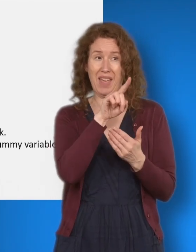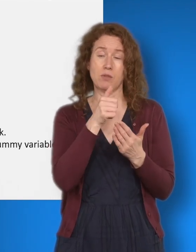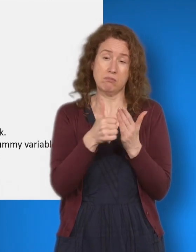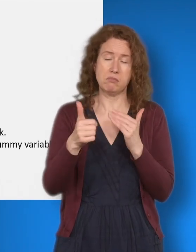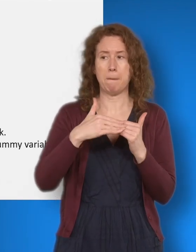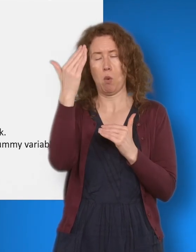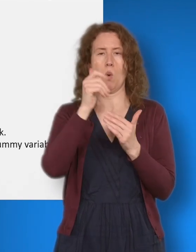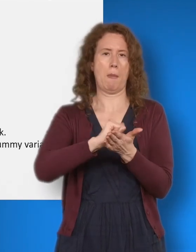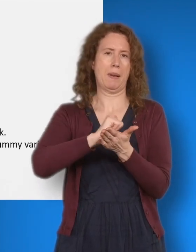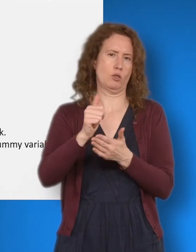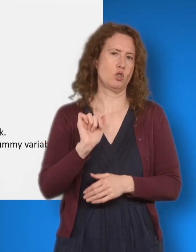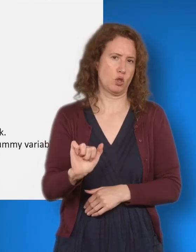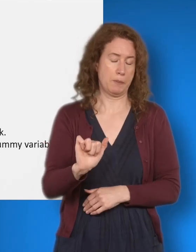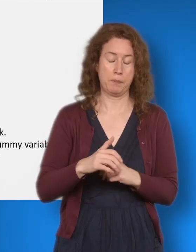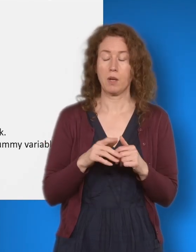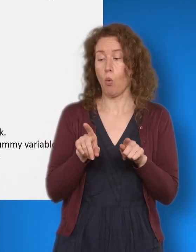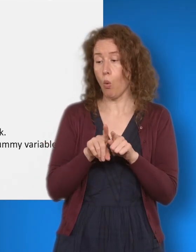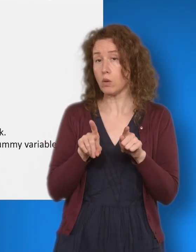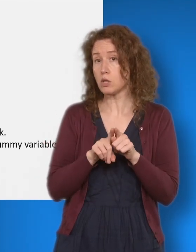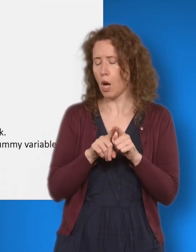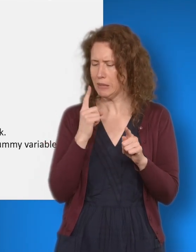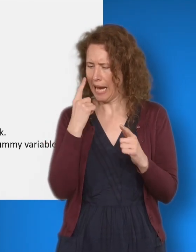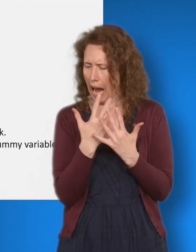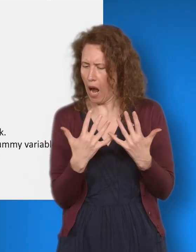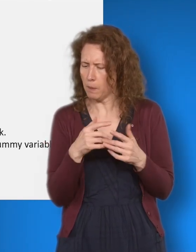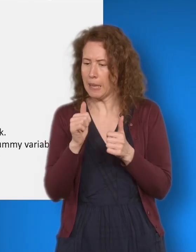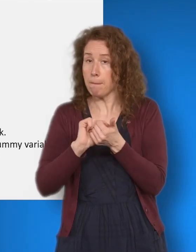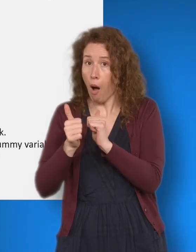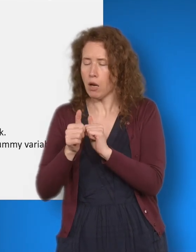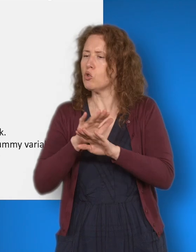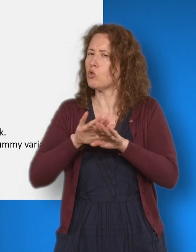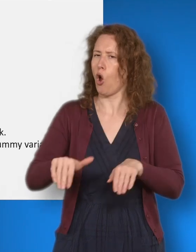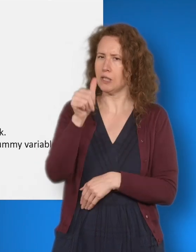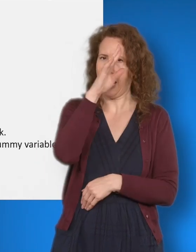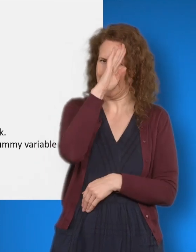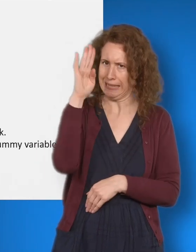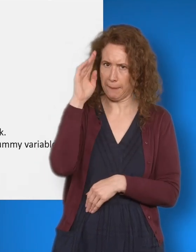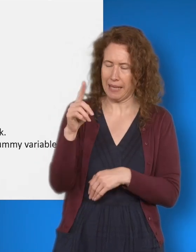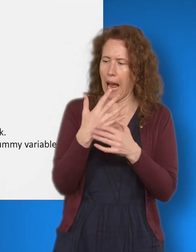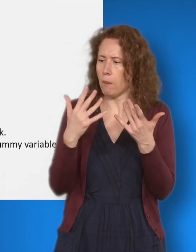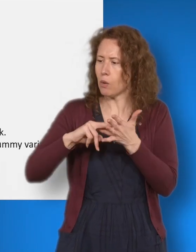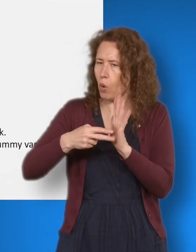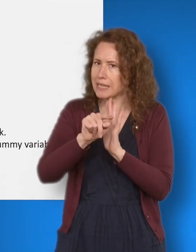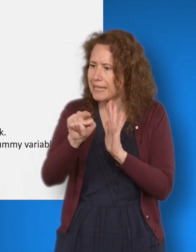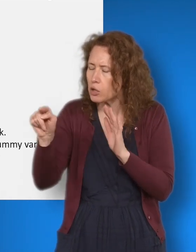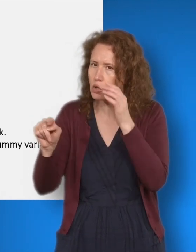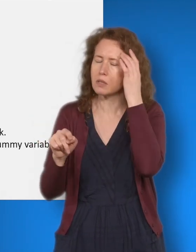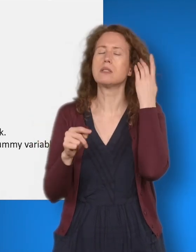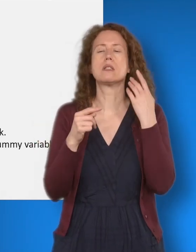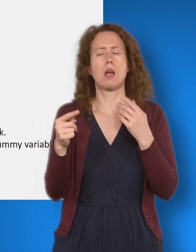success. We included proportion of non-academic partners and organizations out of all organizations